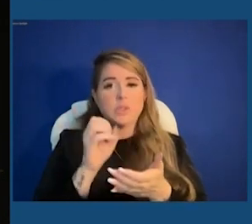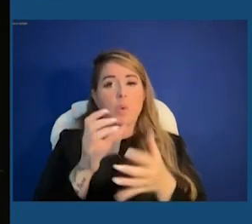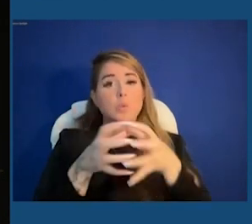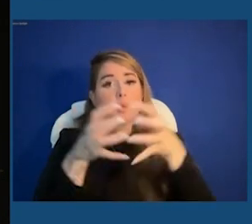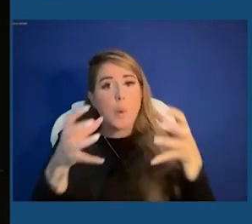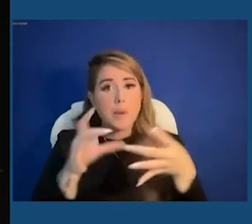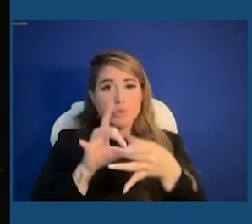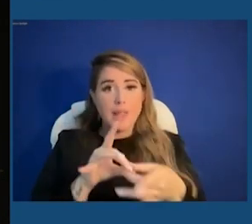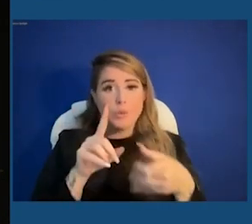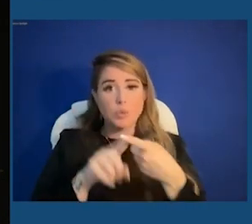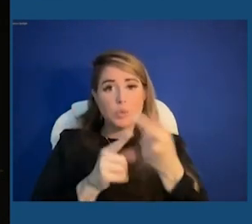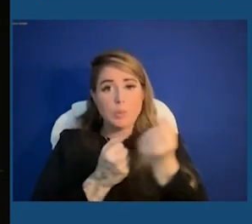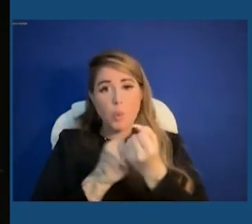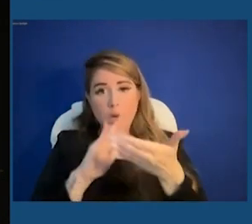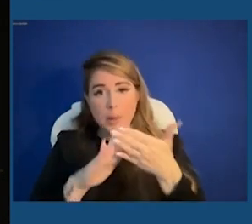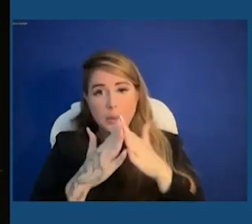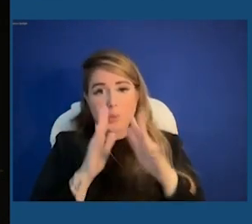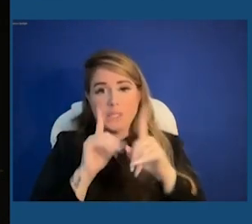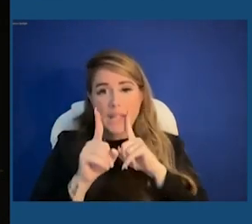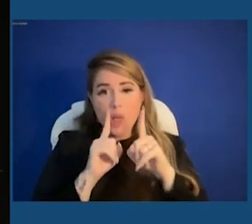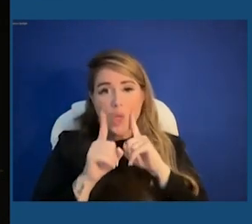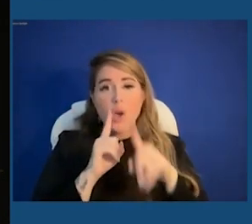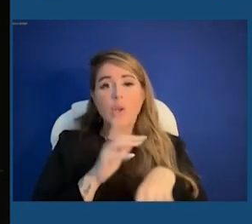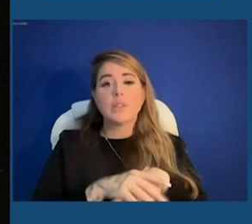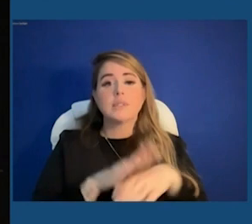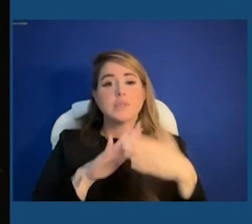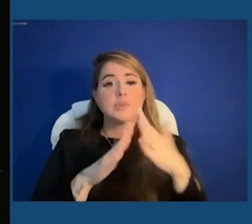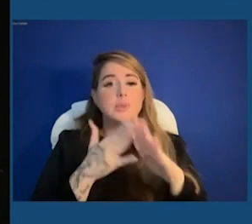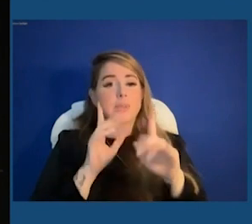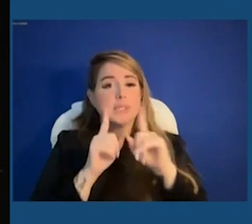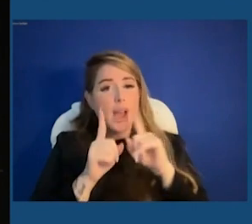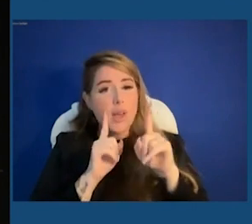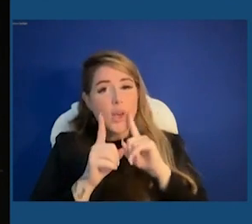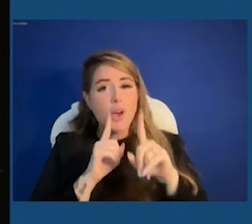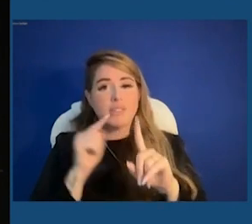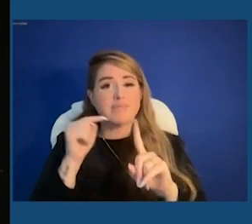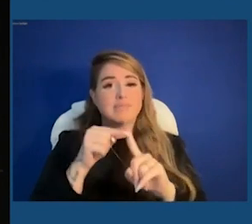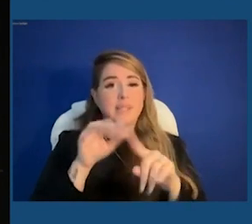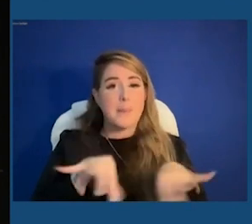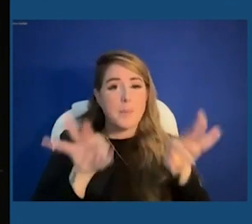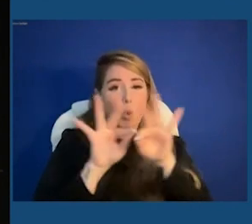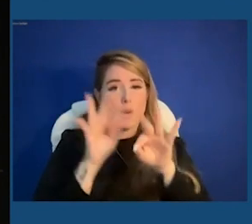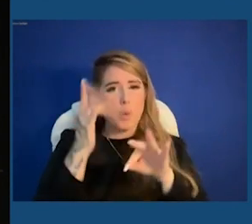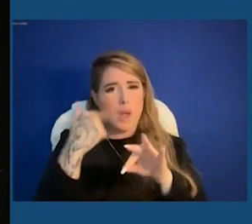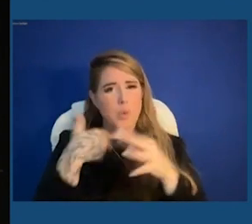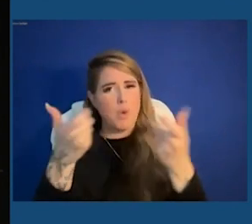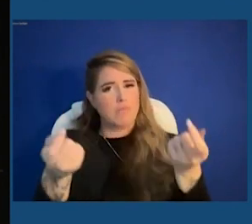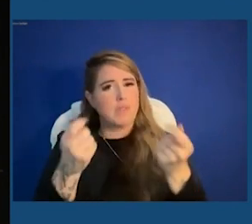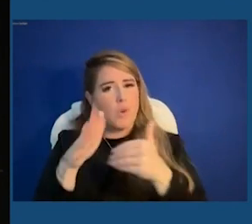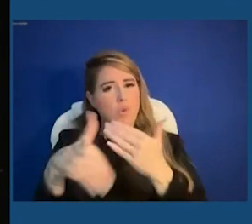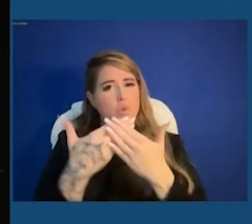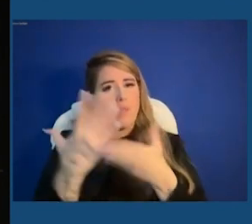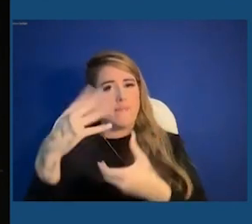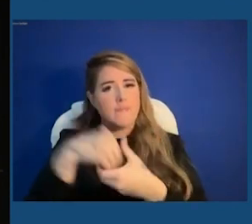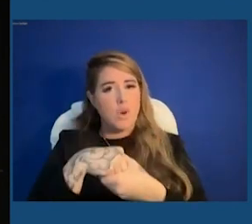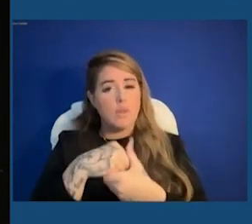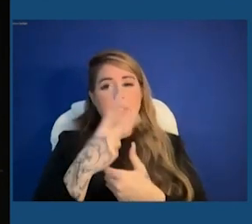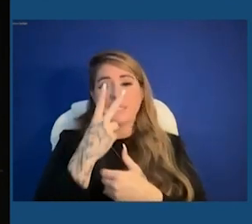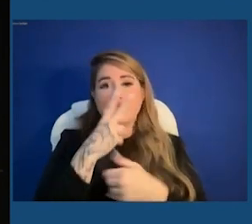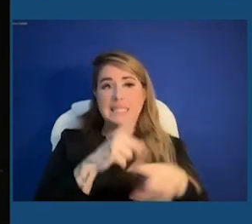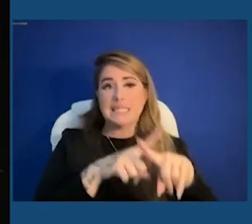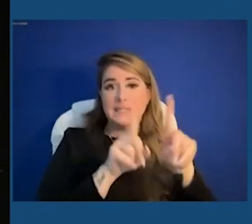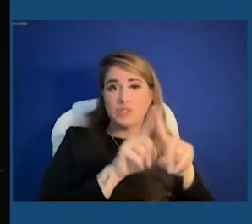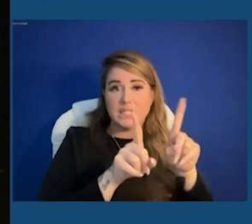supporting community dialogue. Yeah, the community dialogue in a way that we bring everyone so that differences are